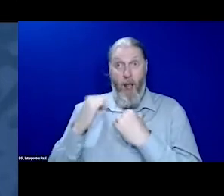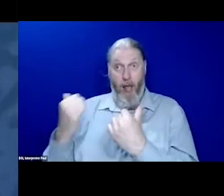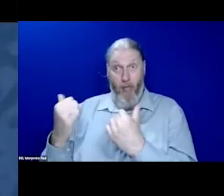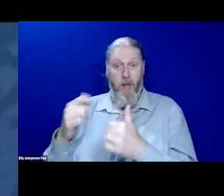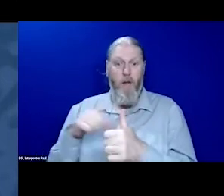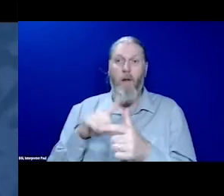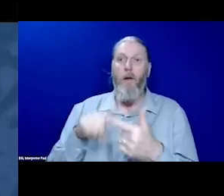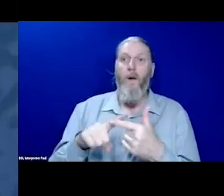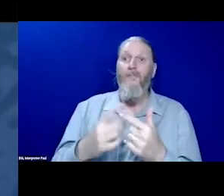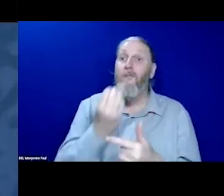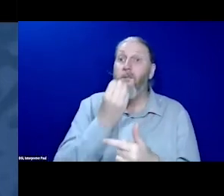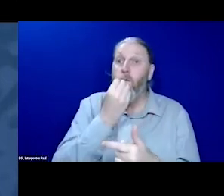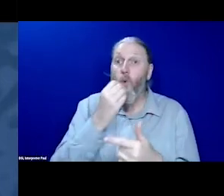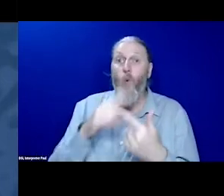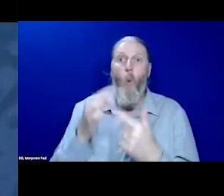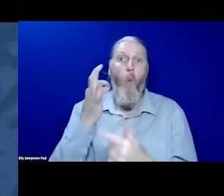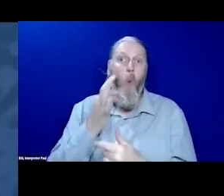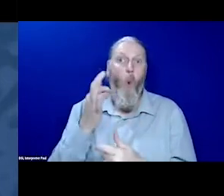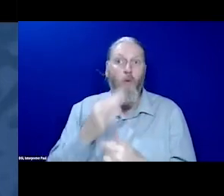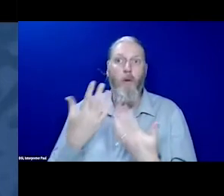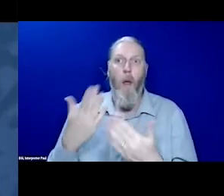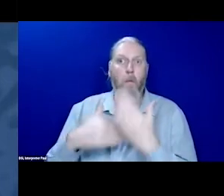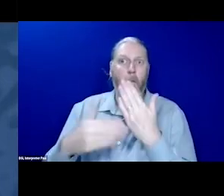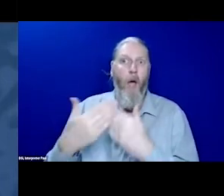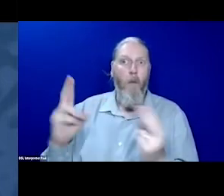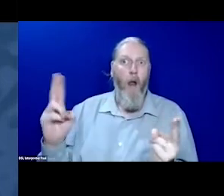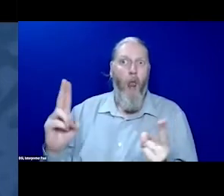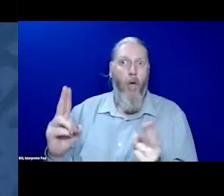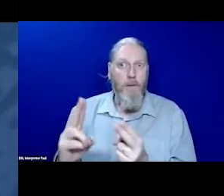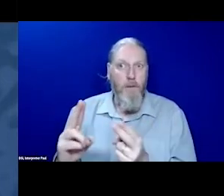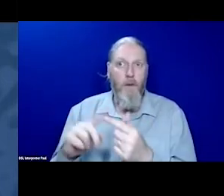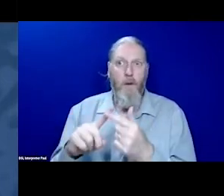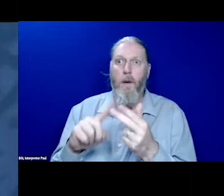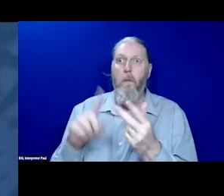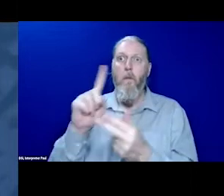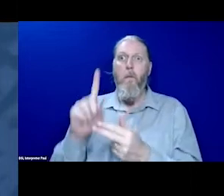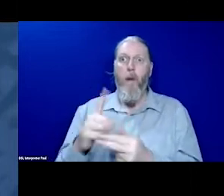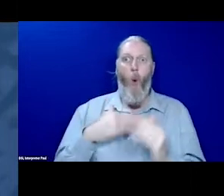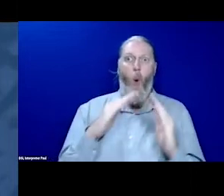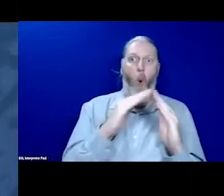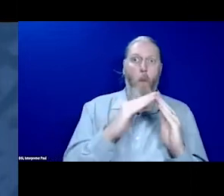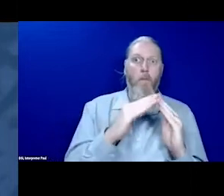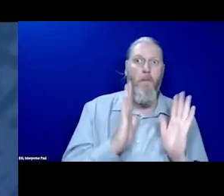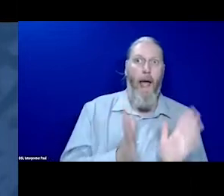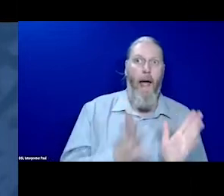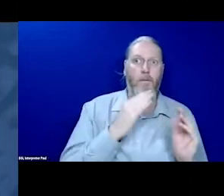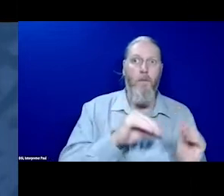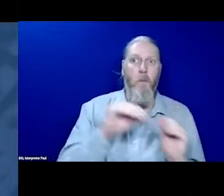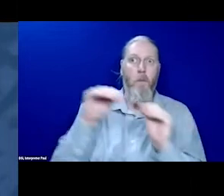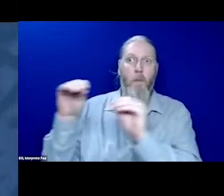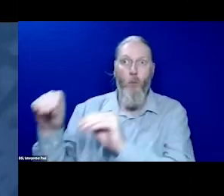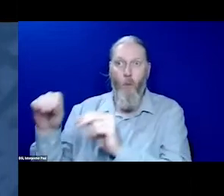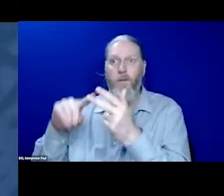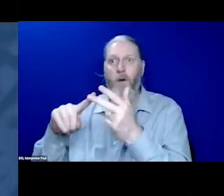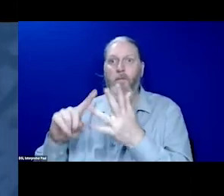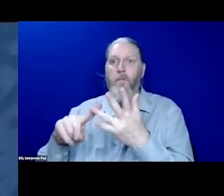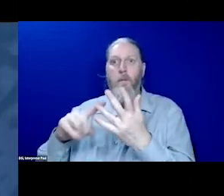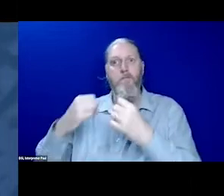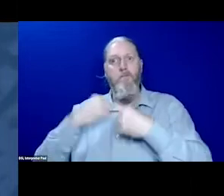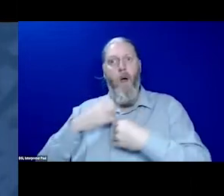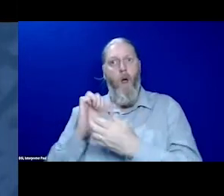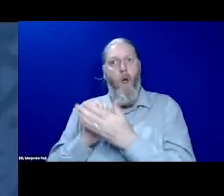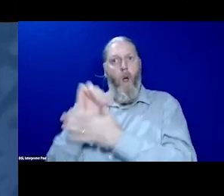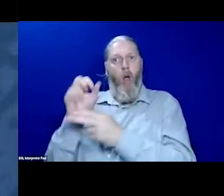water is getting more insecure. People are being forced to move from their homes, and their livelihoods and cultural practices are being